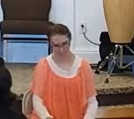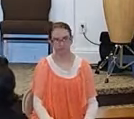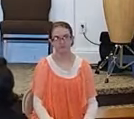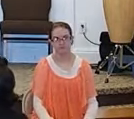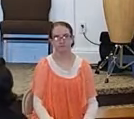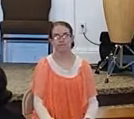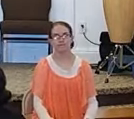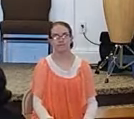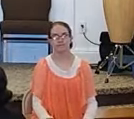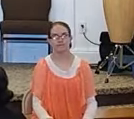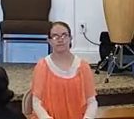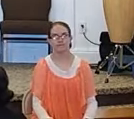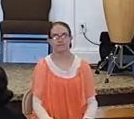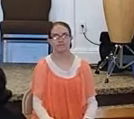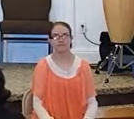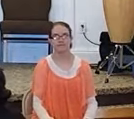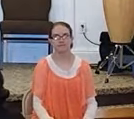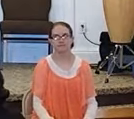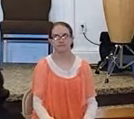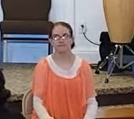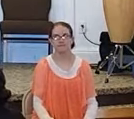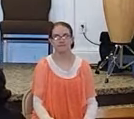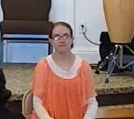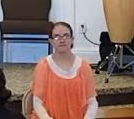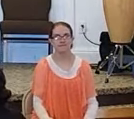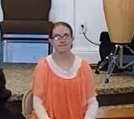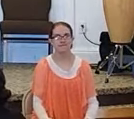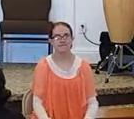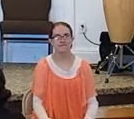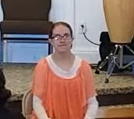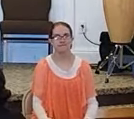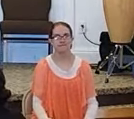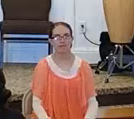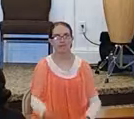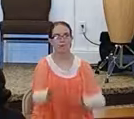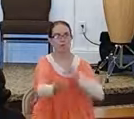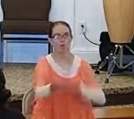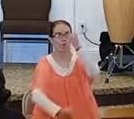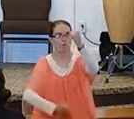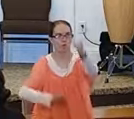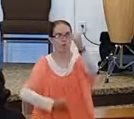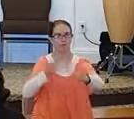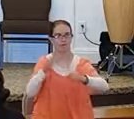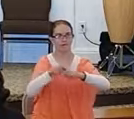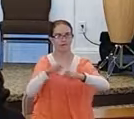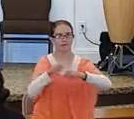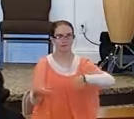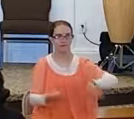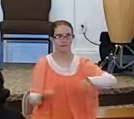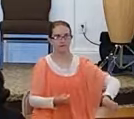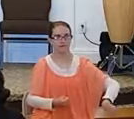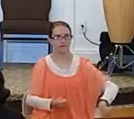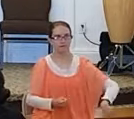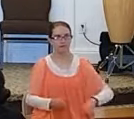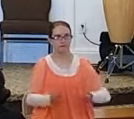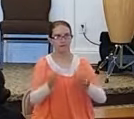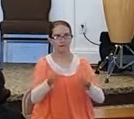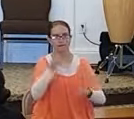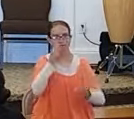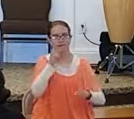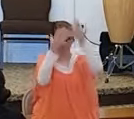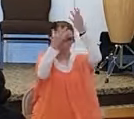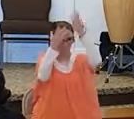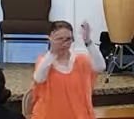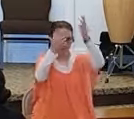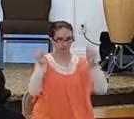Woo! And so he just they rolled the stone away. They were obedient. Now, can I tell you, obedience